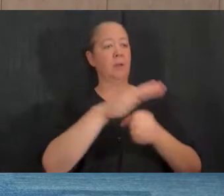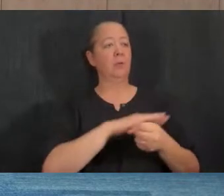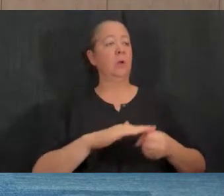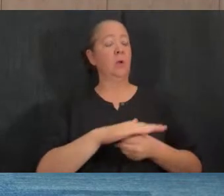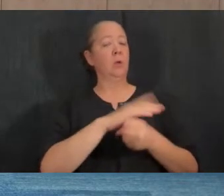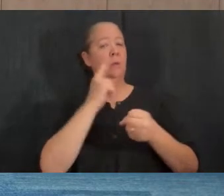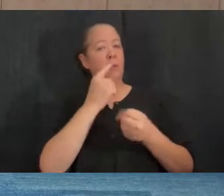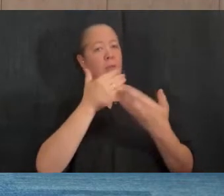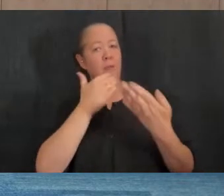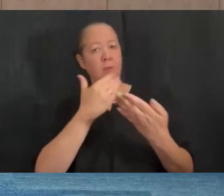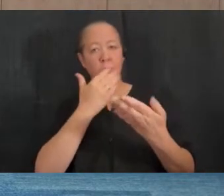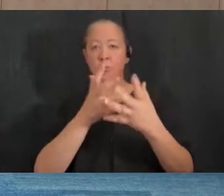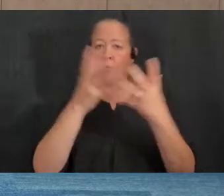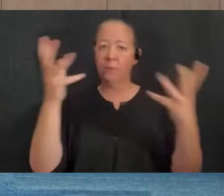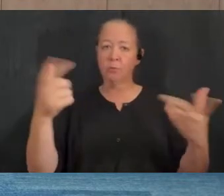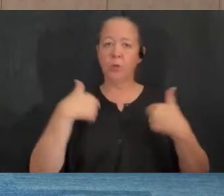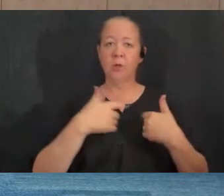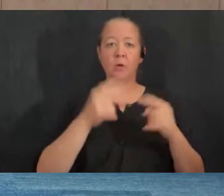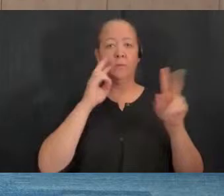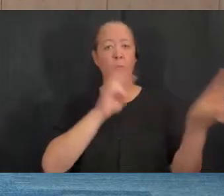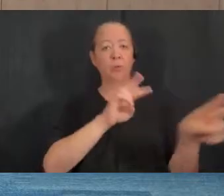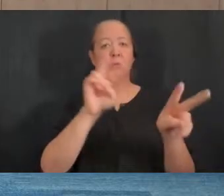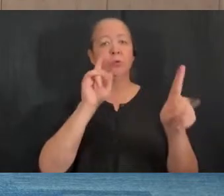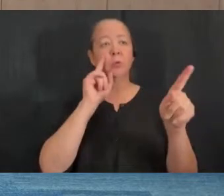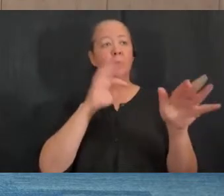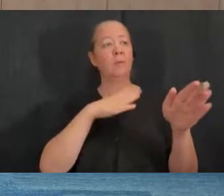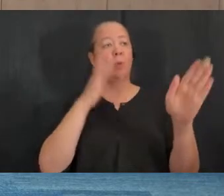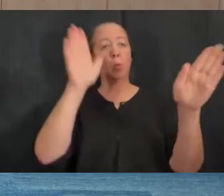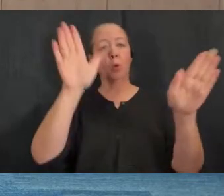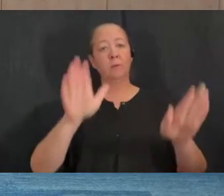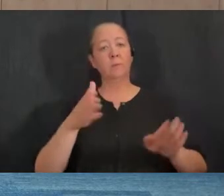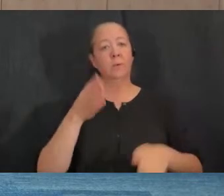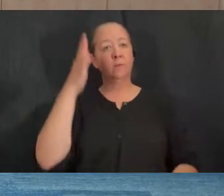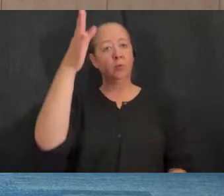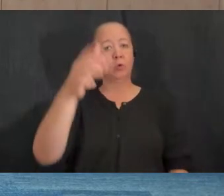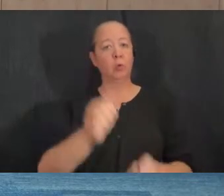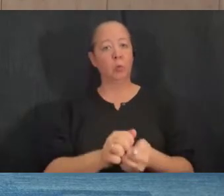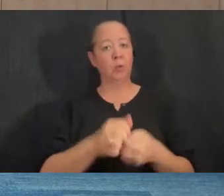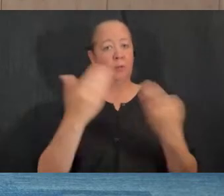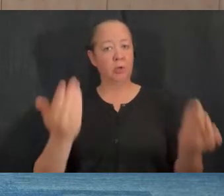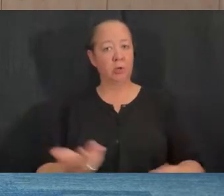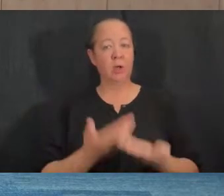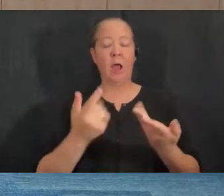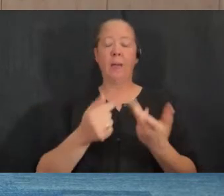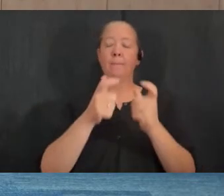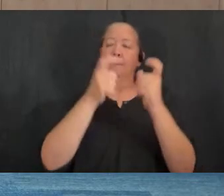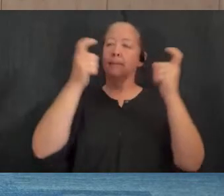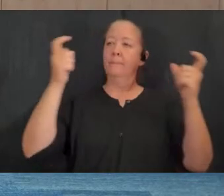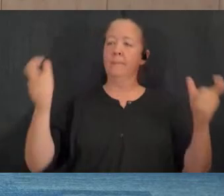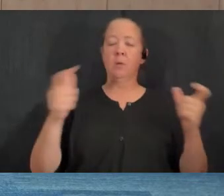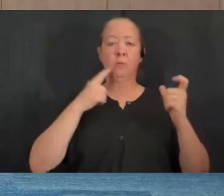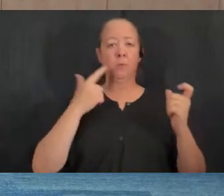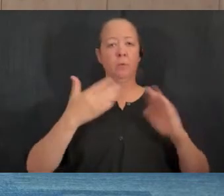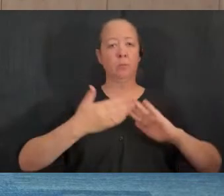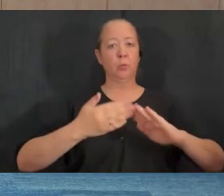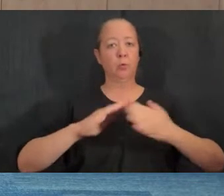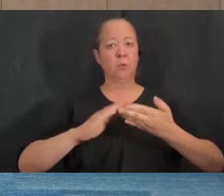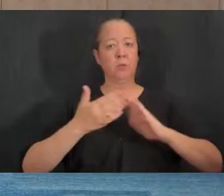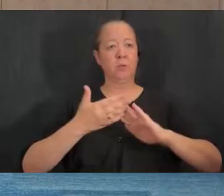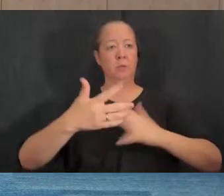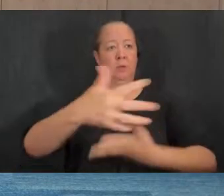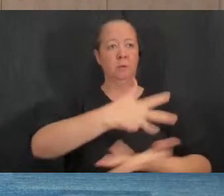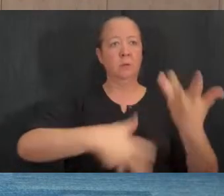and having a wonderful future here. I am huge on community engagement, so that would be my